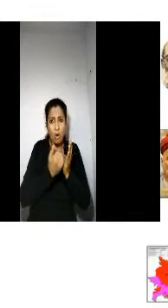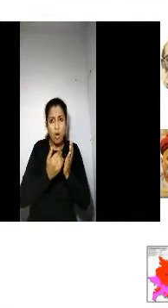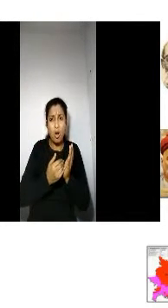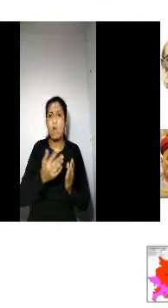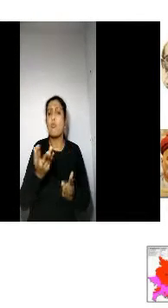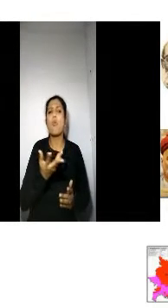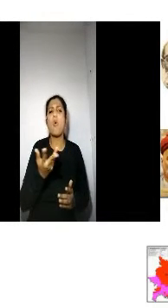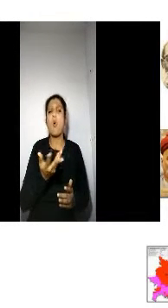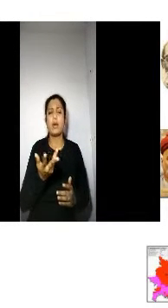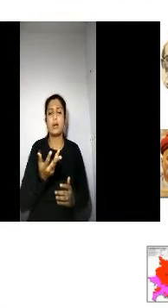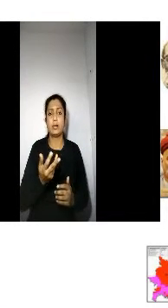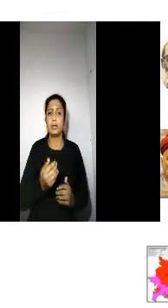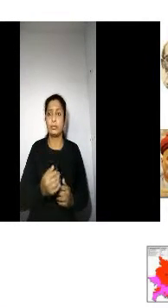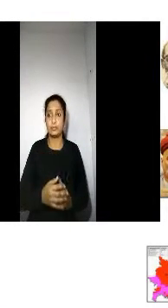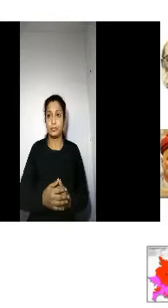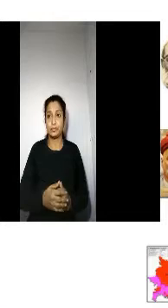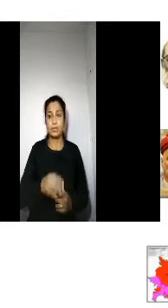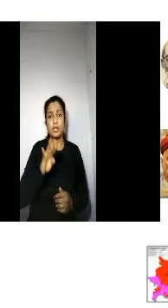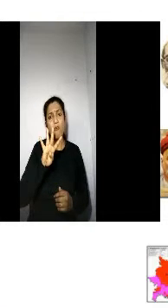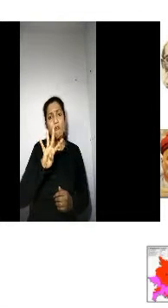question.